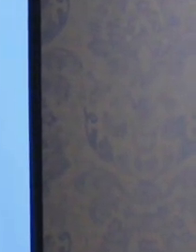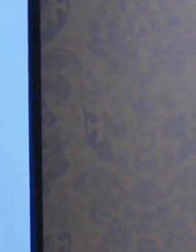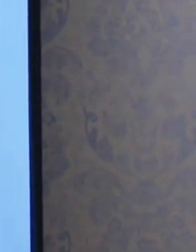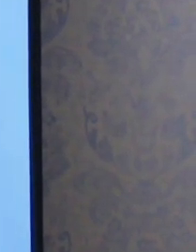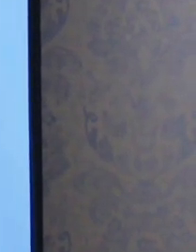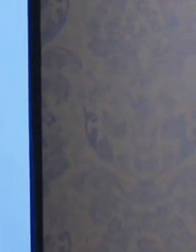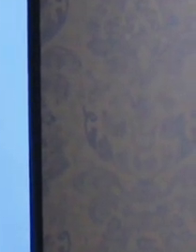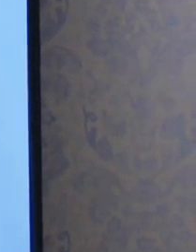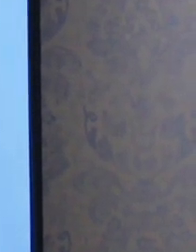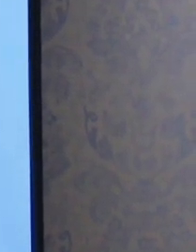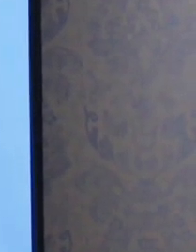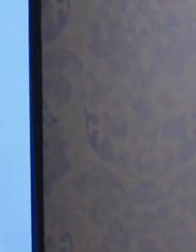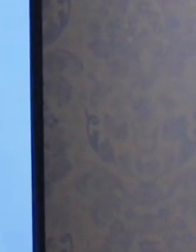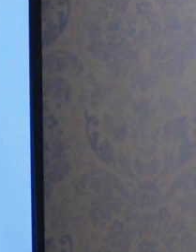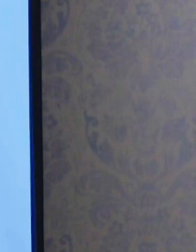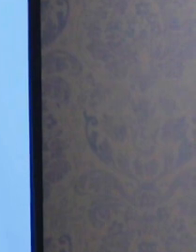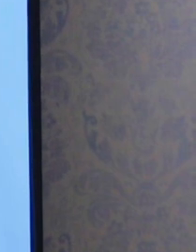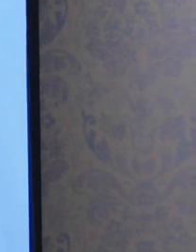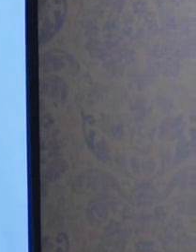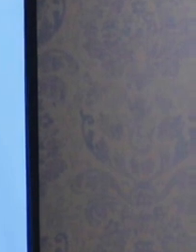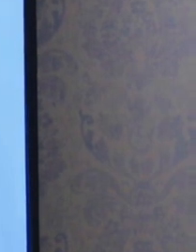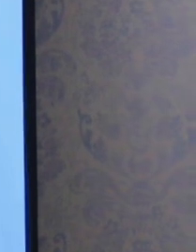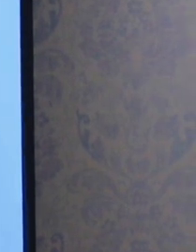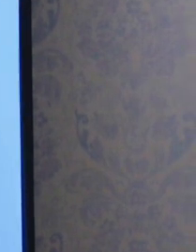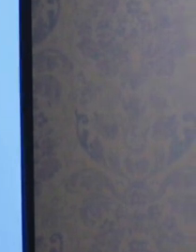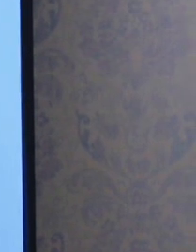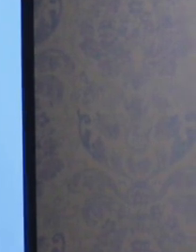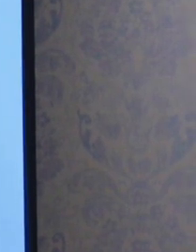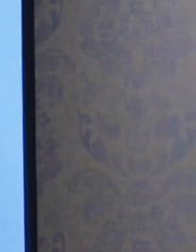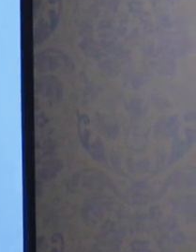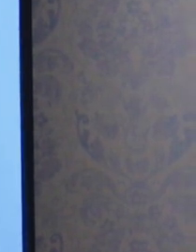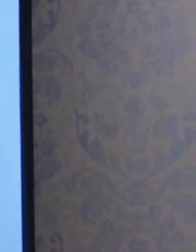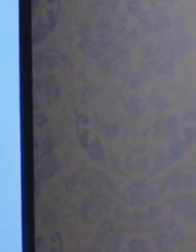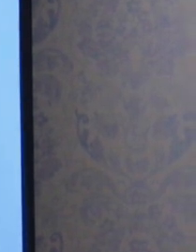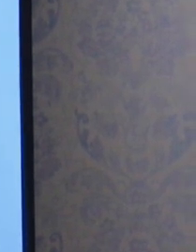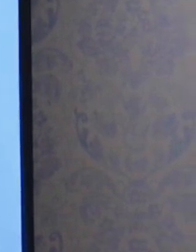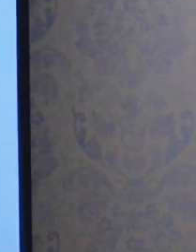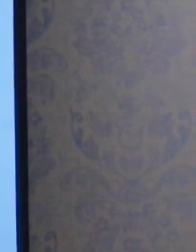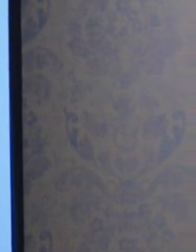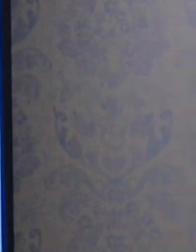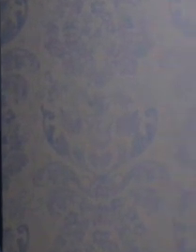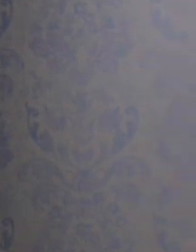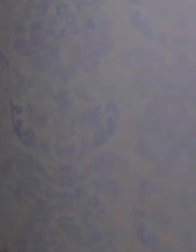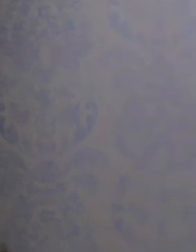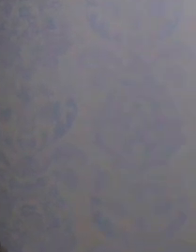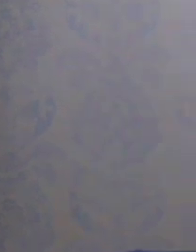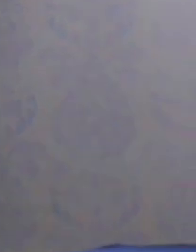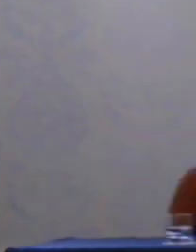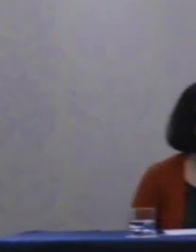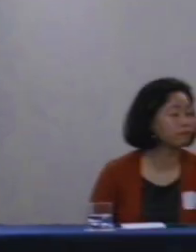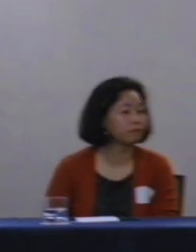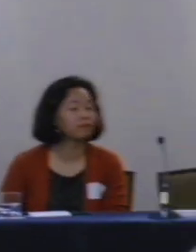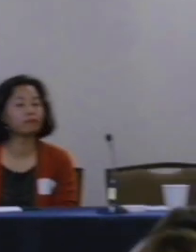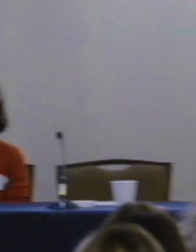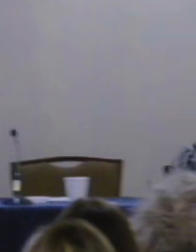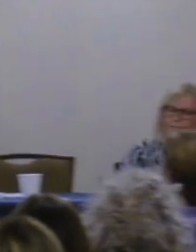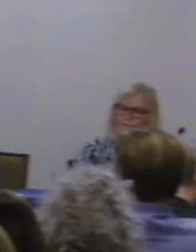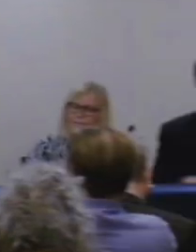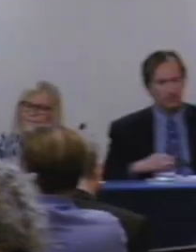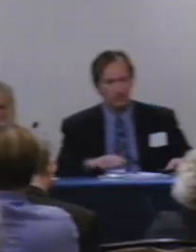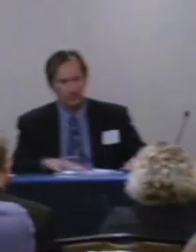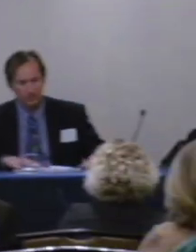that were involved in this Blend project. Before I give the floor to my colleague Huong, who